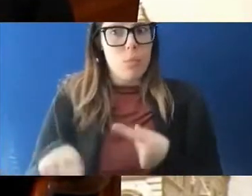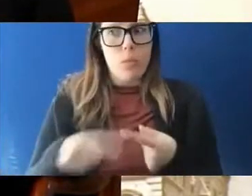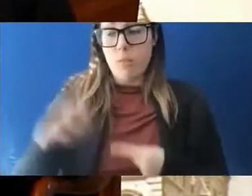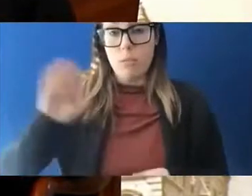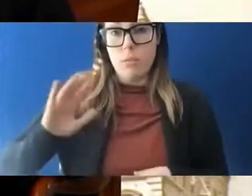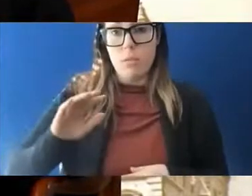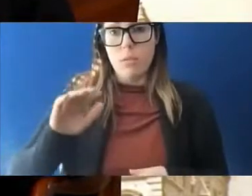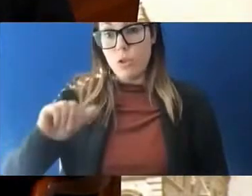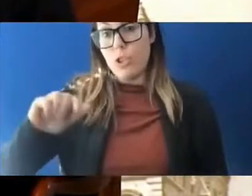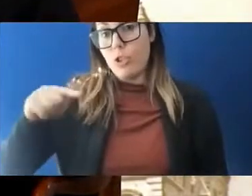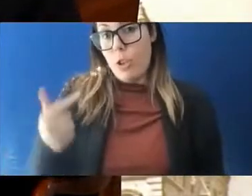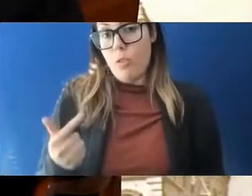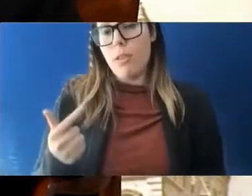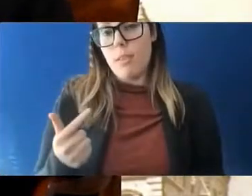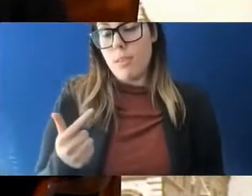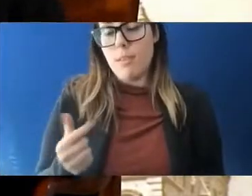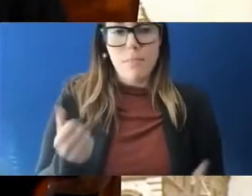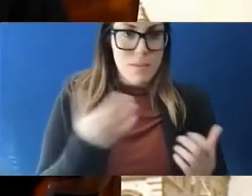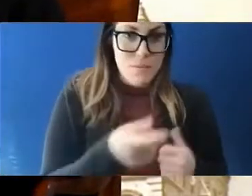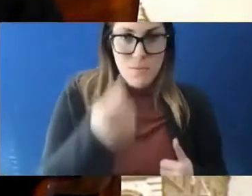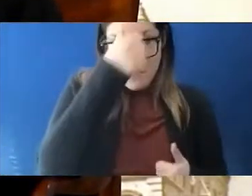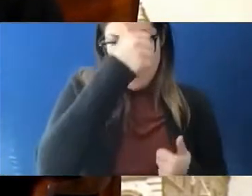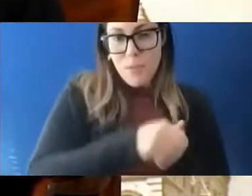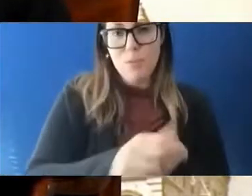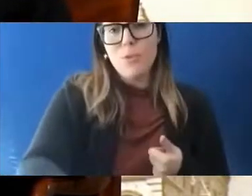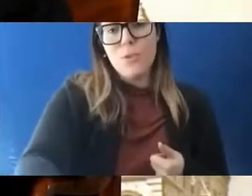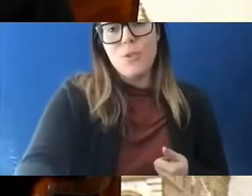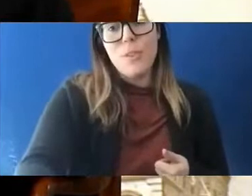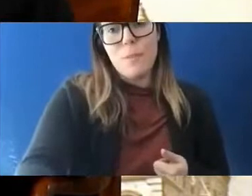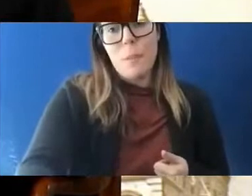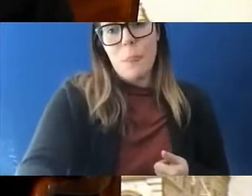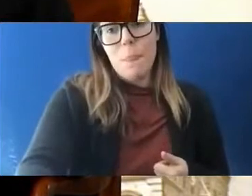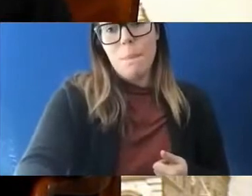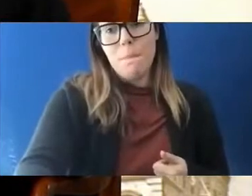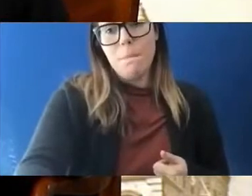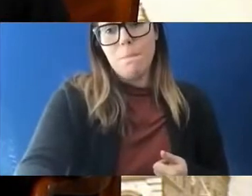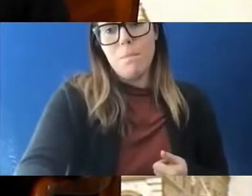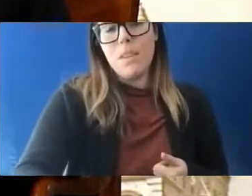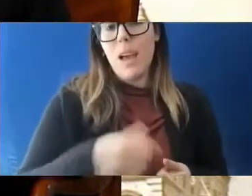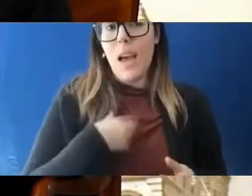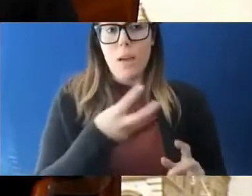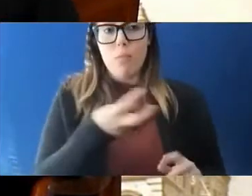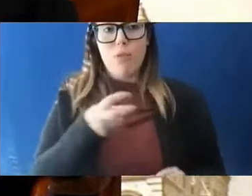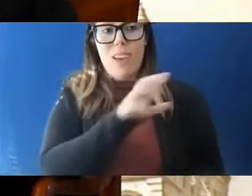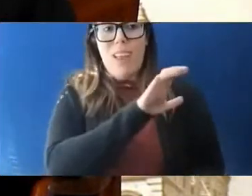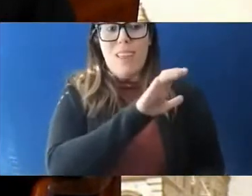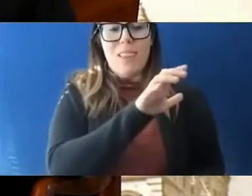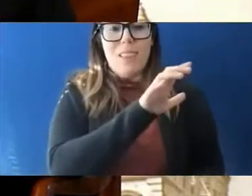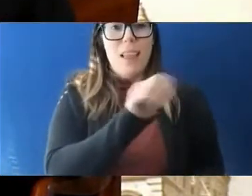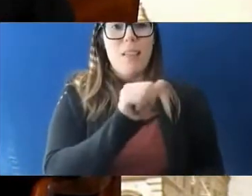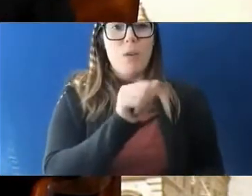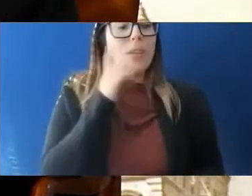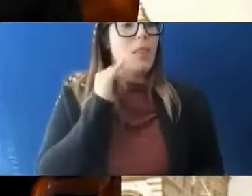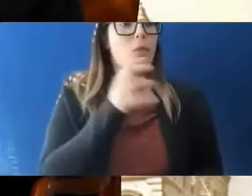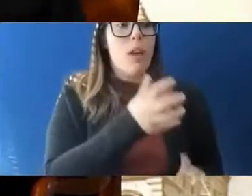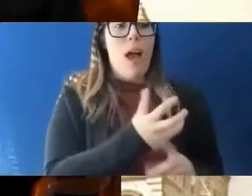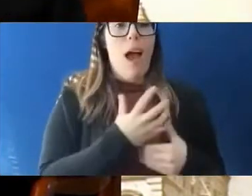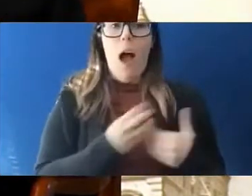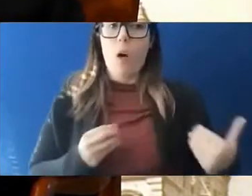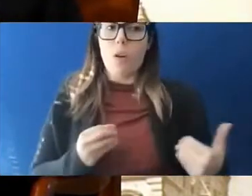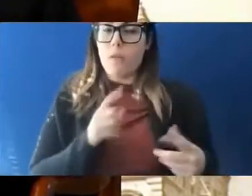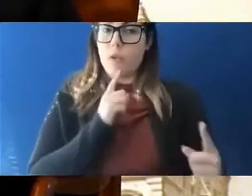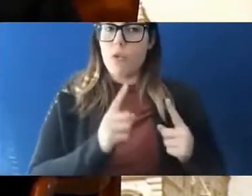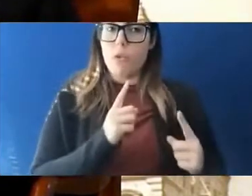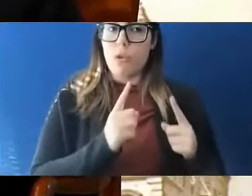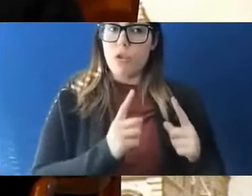General, many of you may remember, I pulled California out of the negotiations with the big banks. It was very controversial at the time. I want